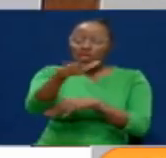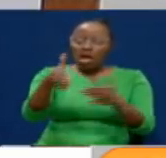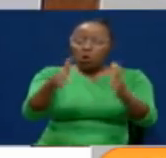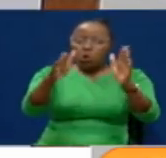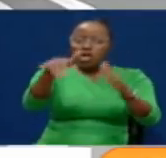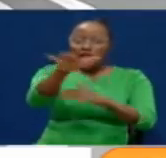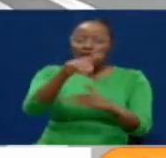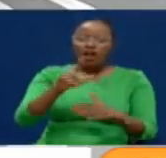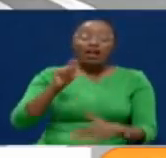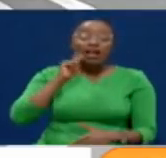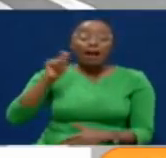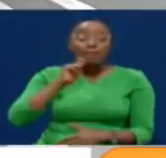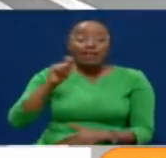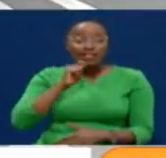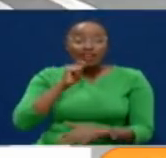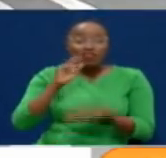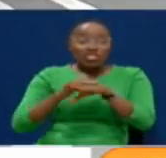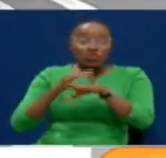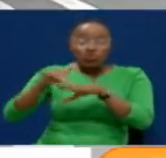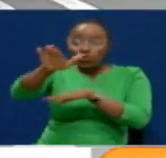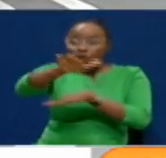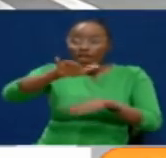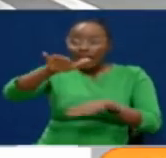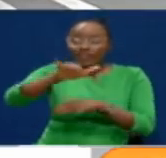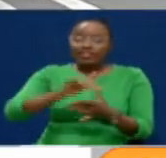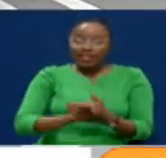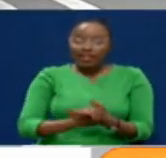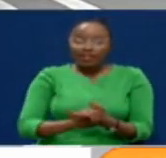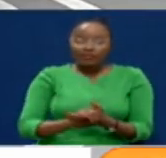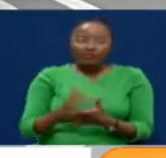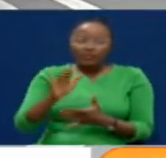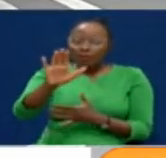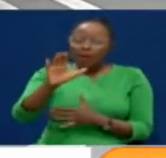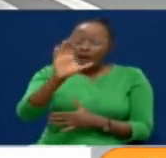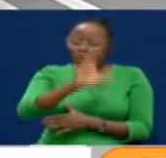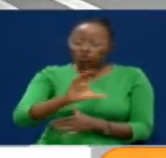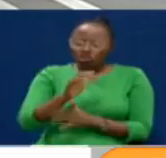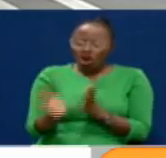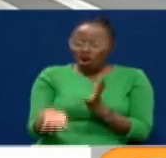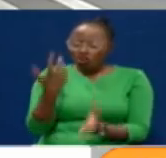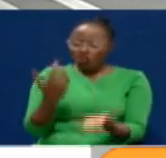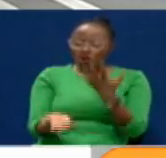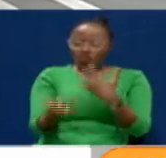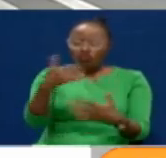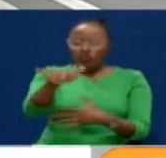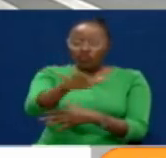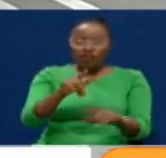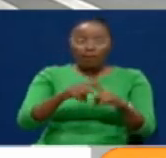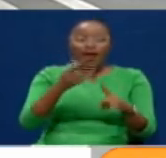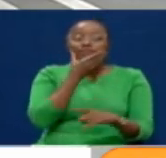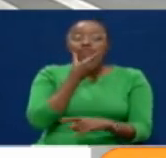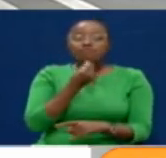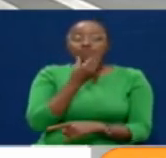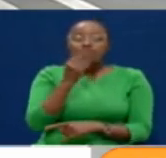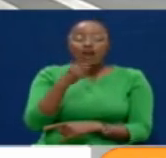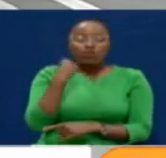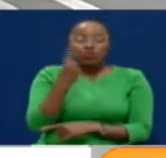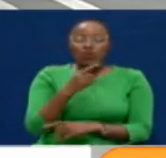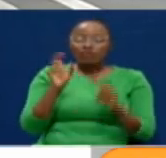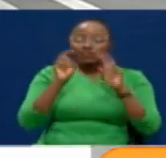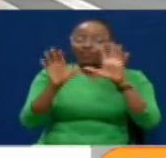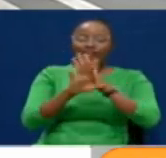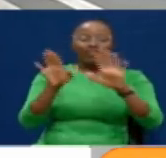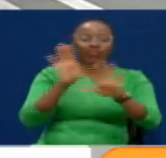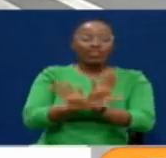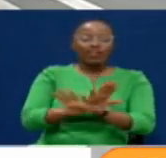this was part of Kapete or Kikuyu. It was his constituency. Just plucked off the road. But this is a man who's seen it all. I